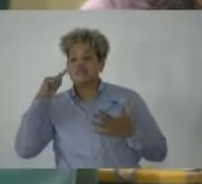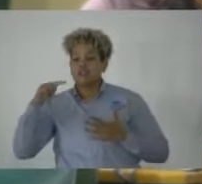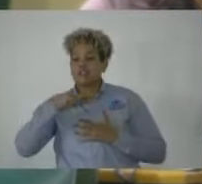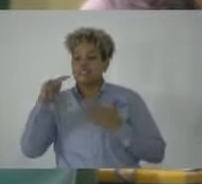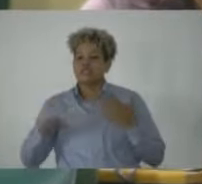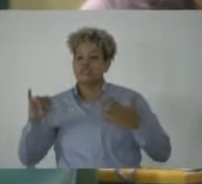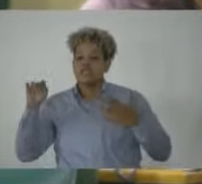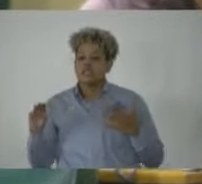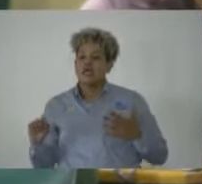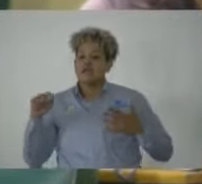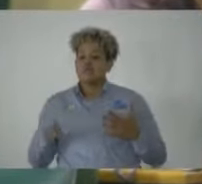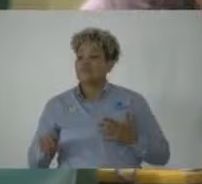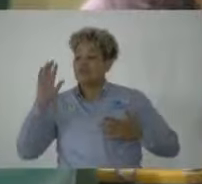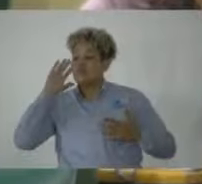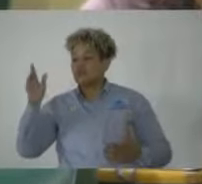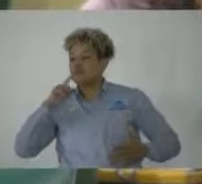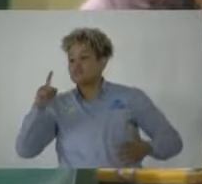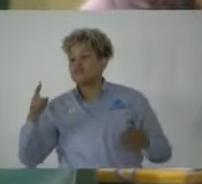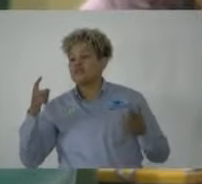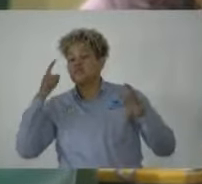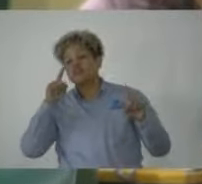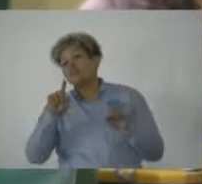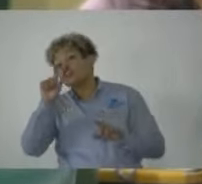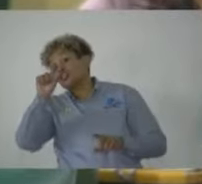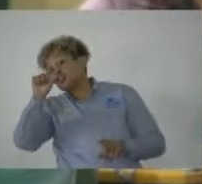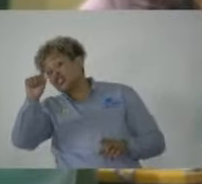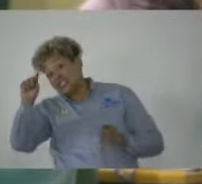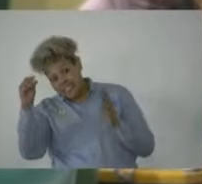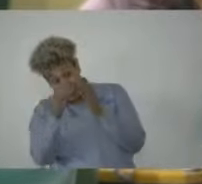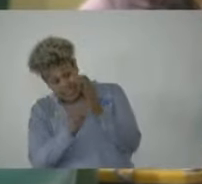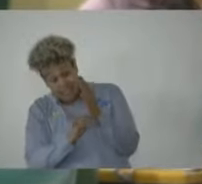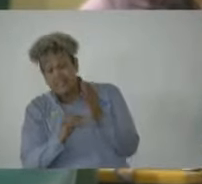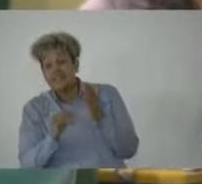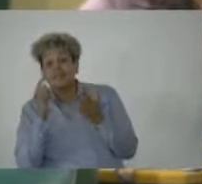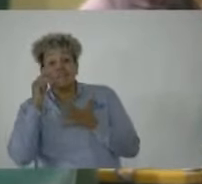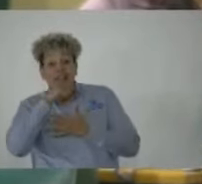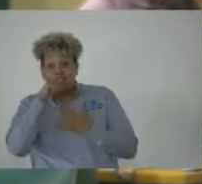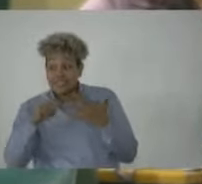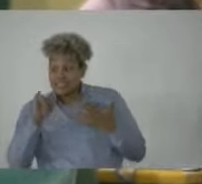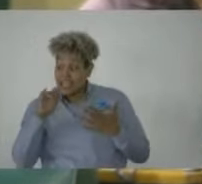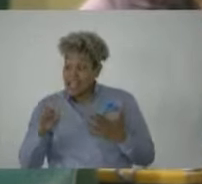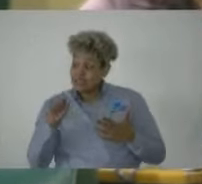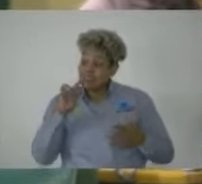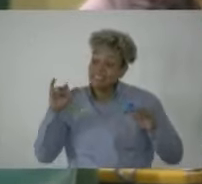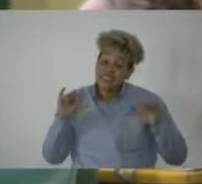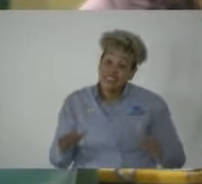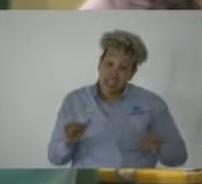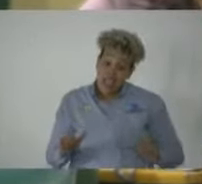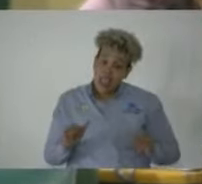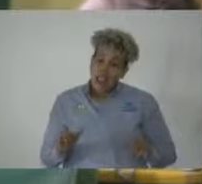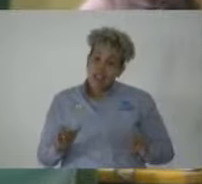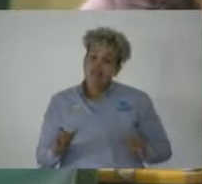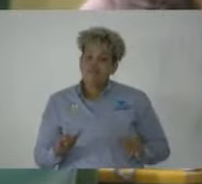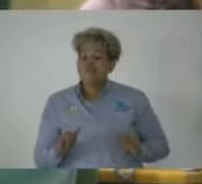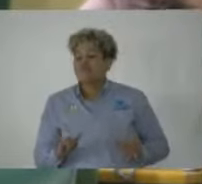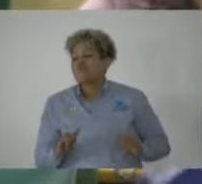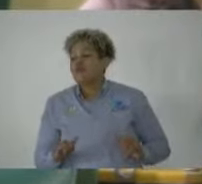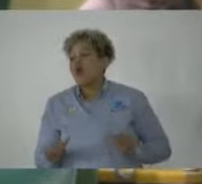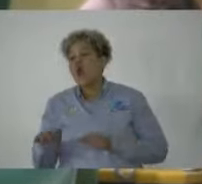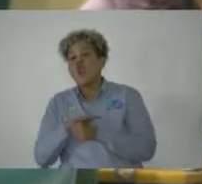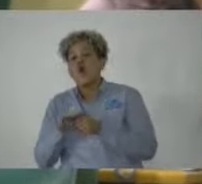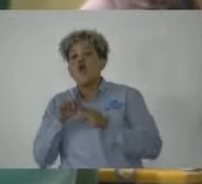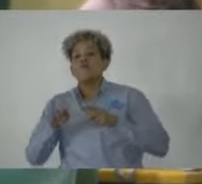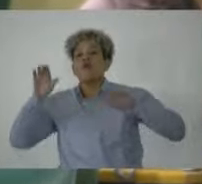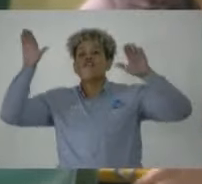for these items, Madam Speaker, they are being treated, the GCT treatment for these items is the same on local and